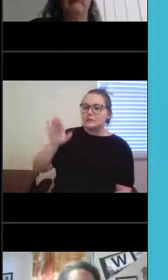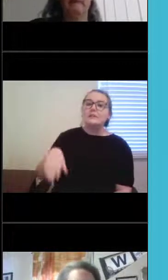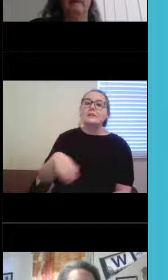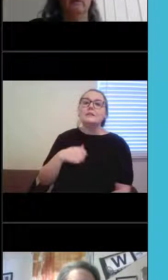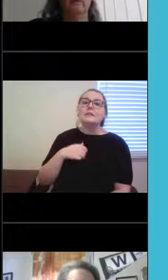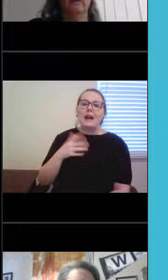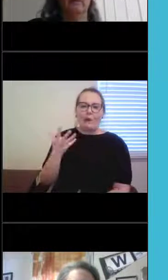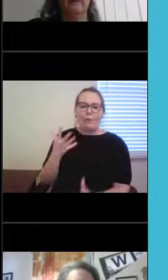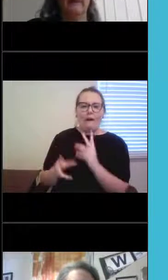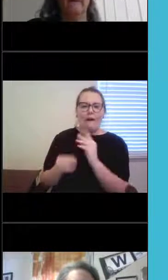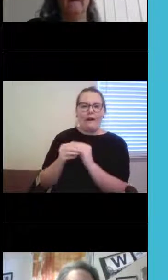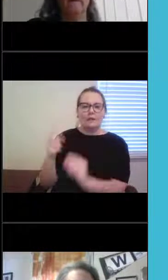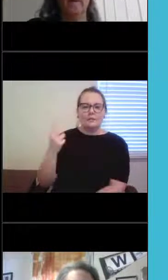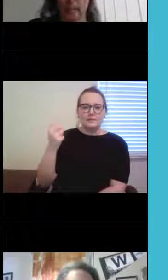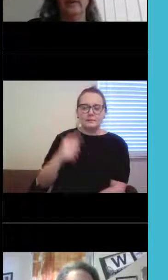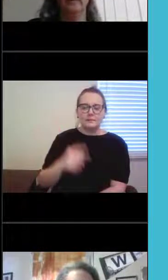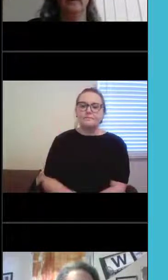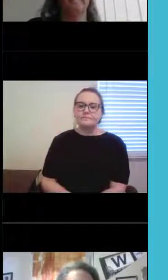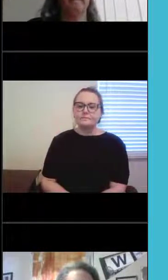add something here.